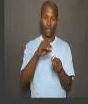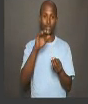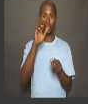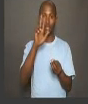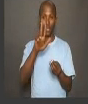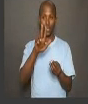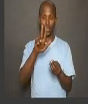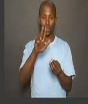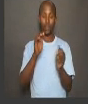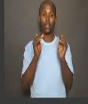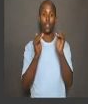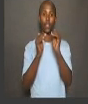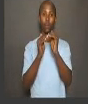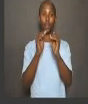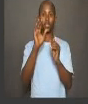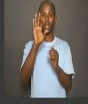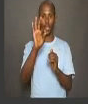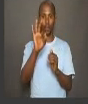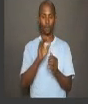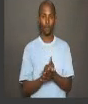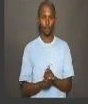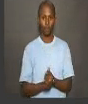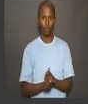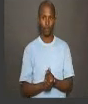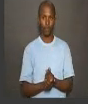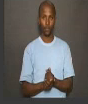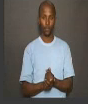3 equals 9.